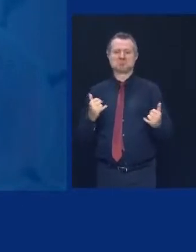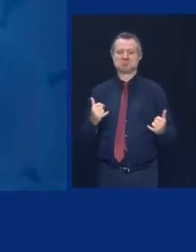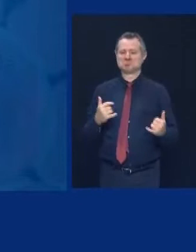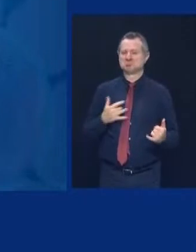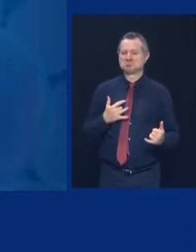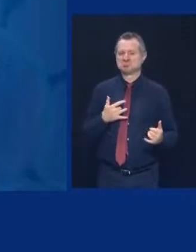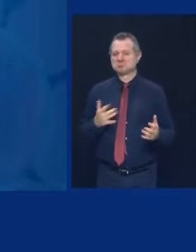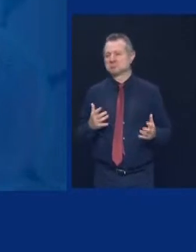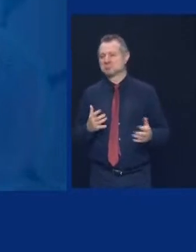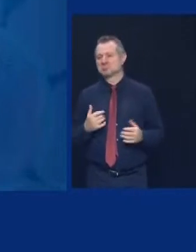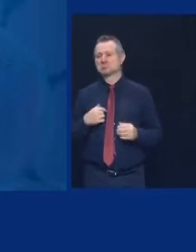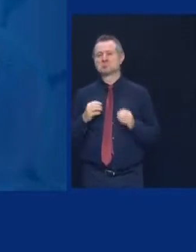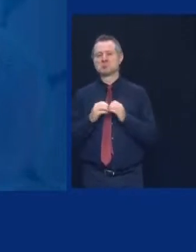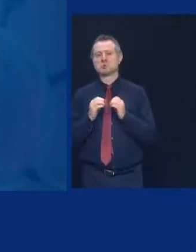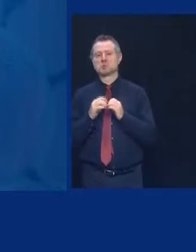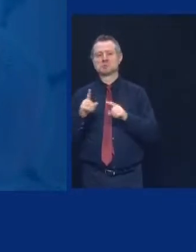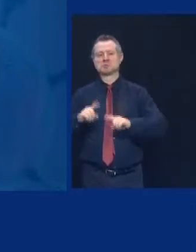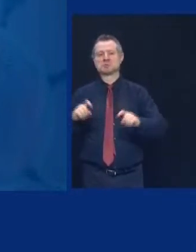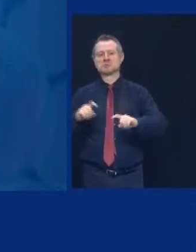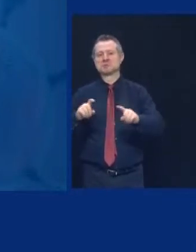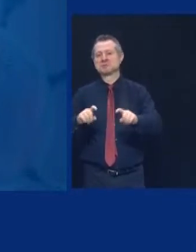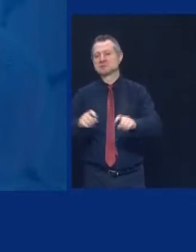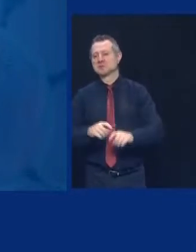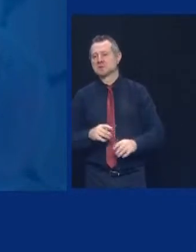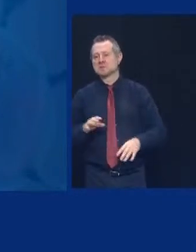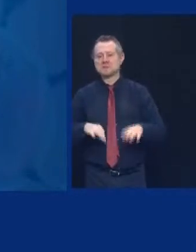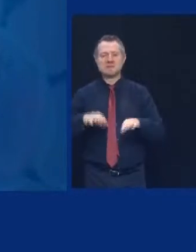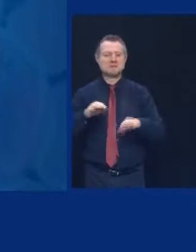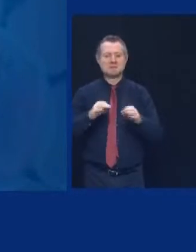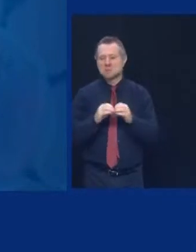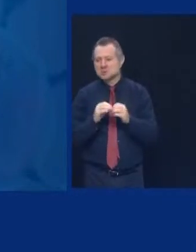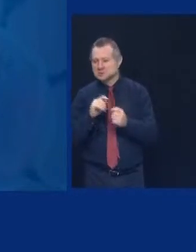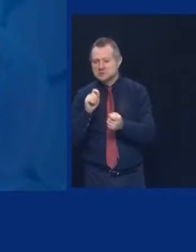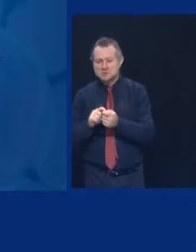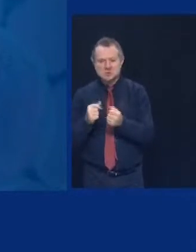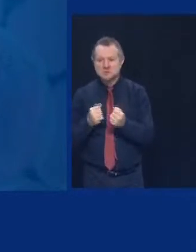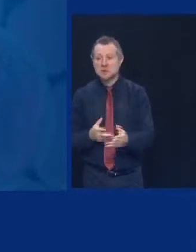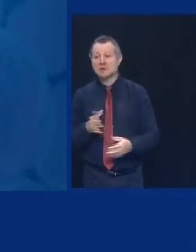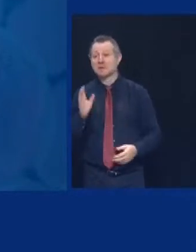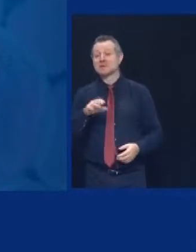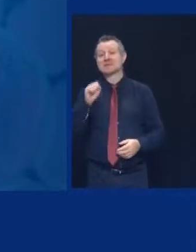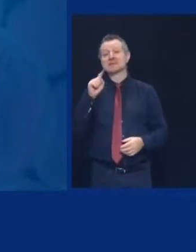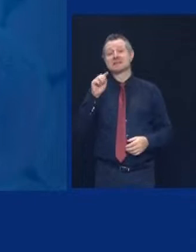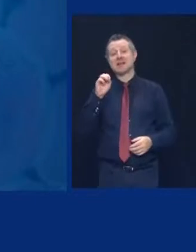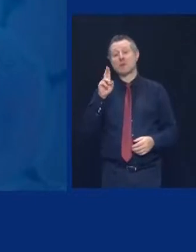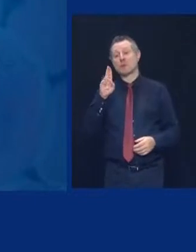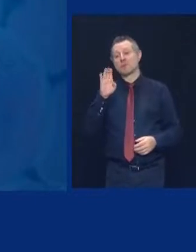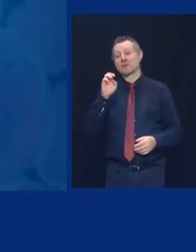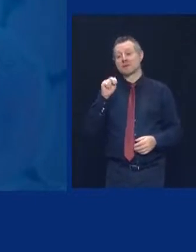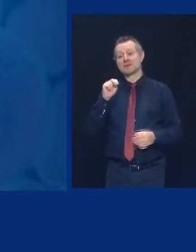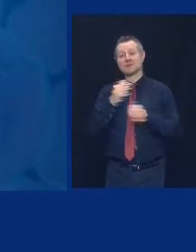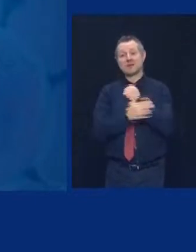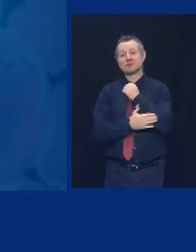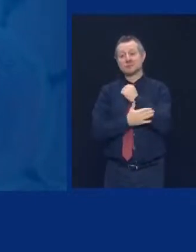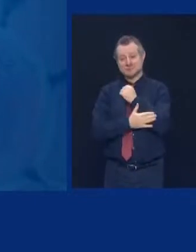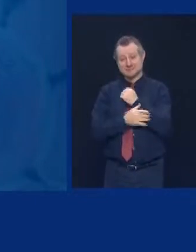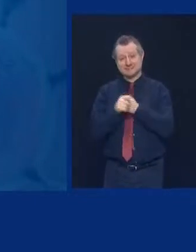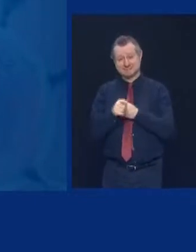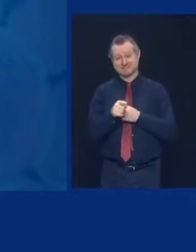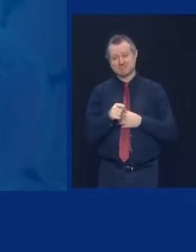more testing to try to find out exactly what's going on. But Steuben County has been